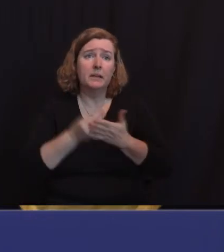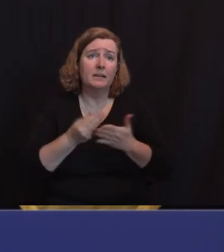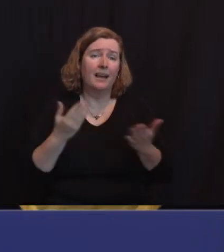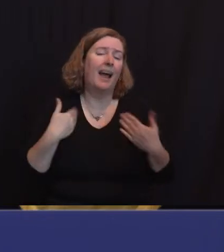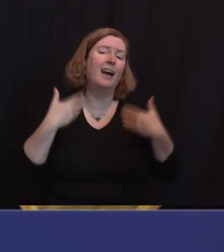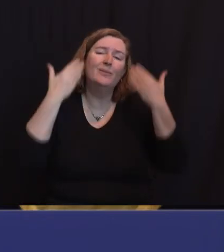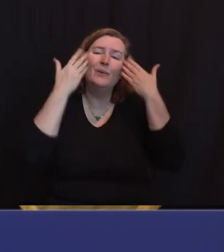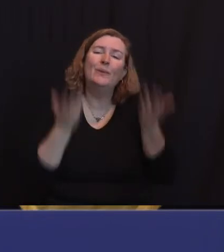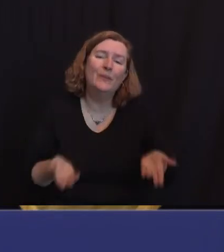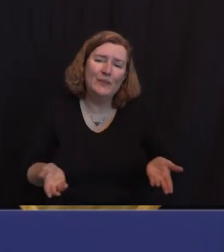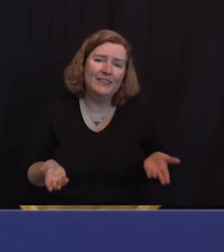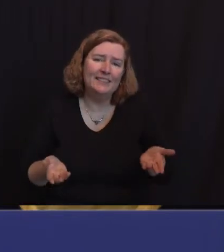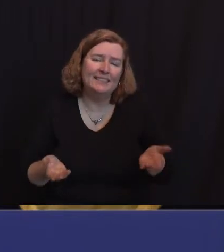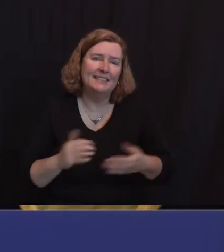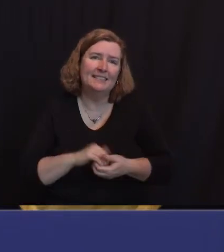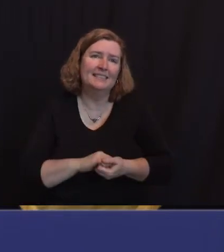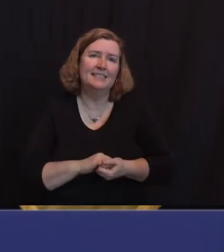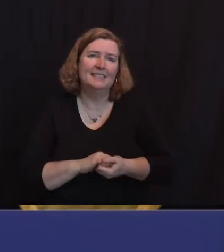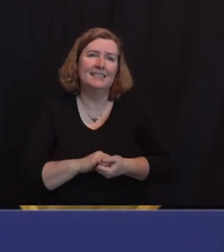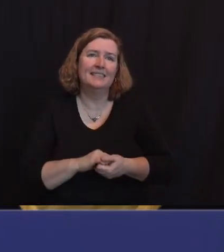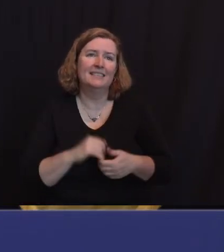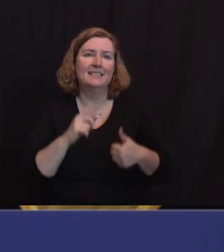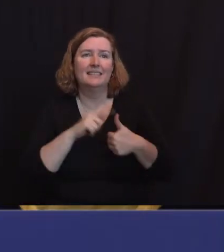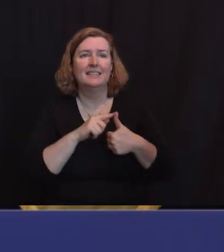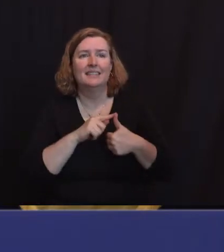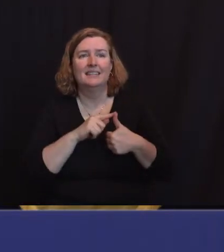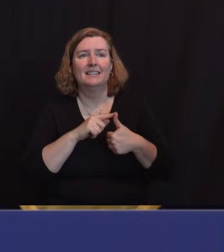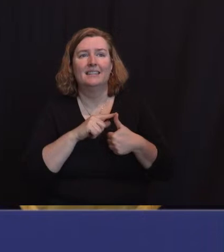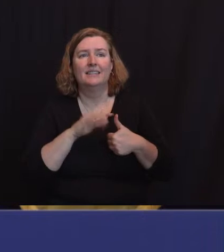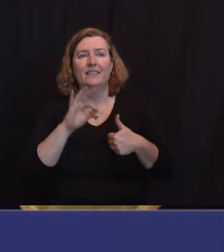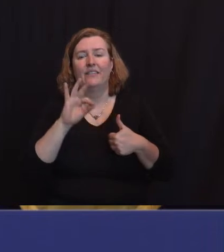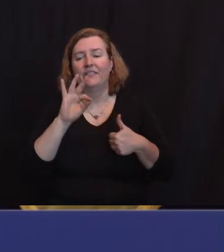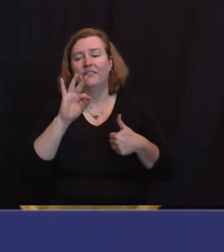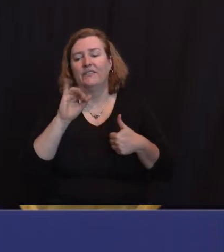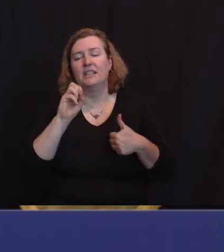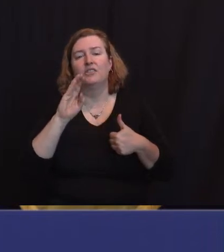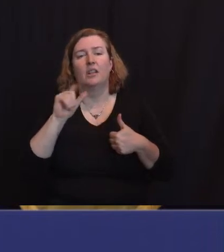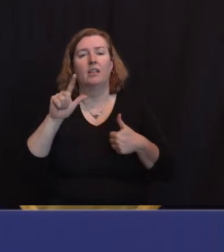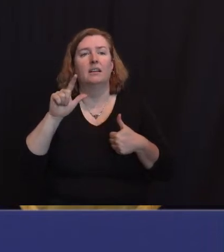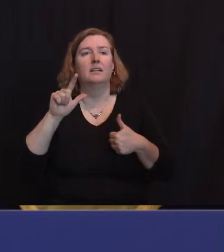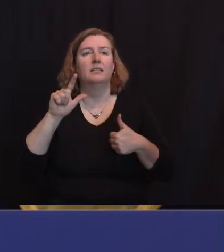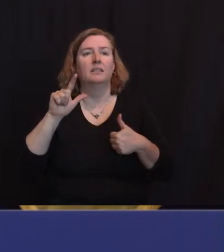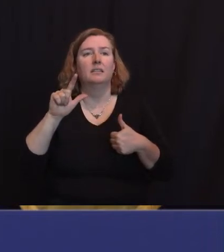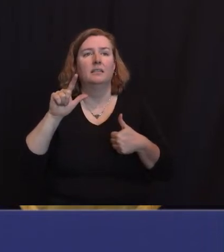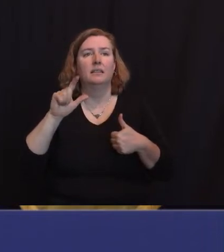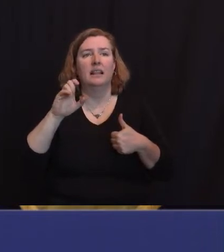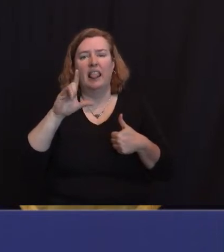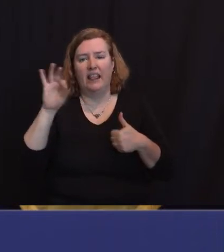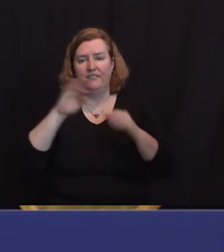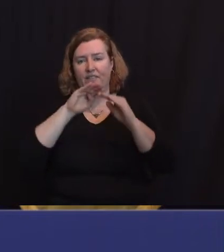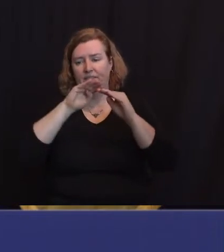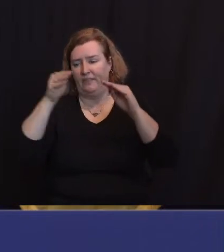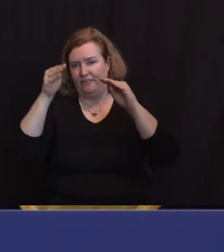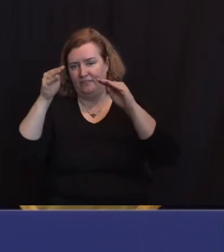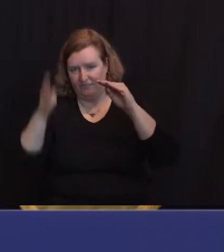fiscal cliff, that's a question since literally I had my hand on the Bible since day one. There's always this discussion, well, it's not just